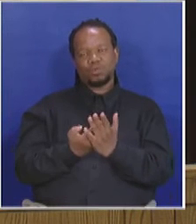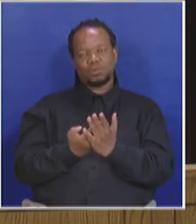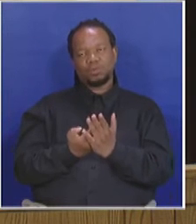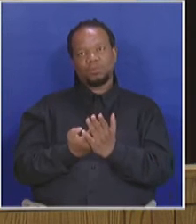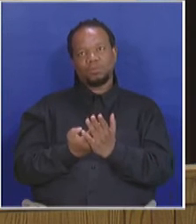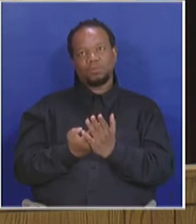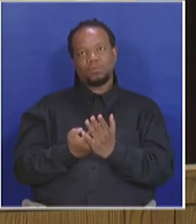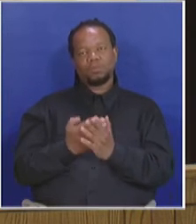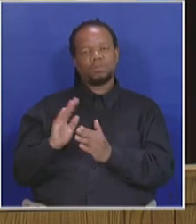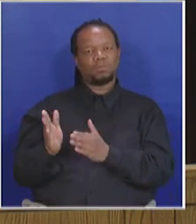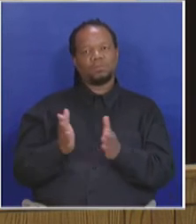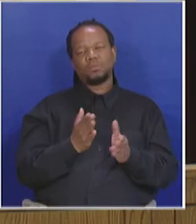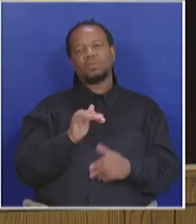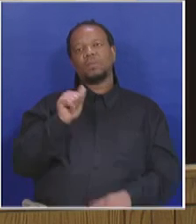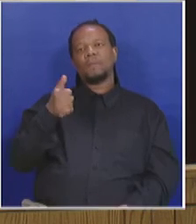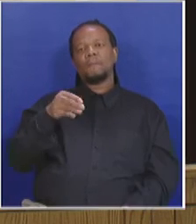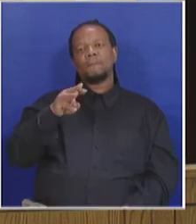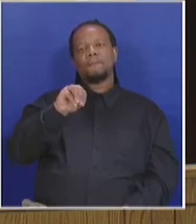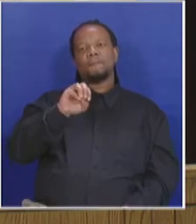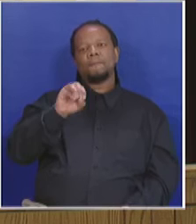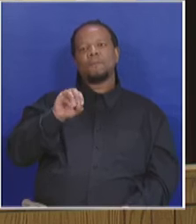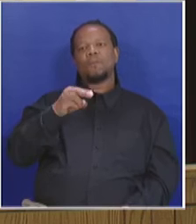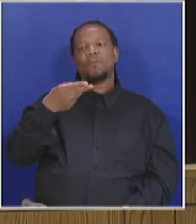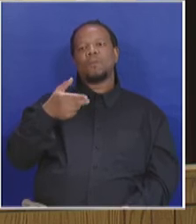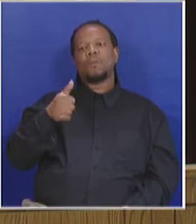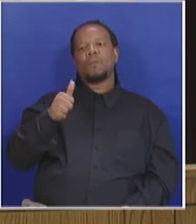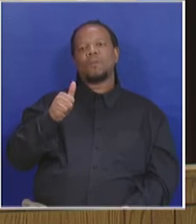The Honorable Muhai.